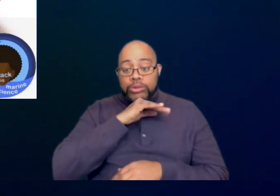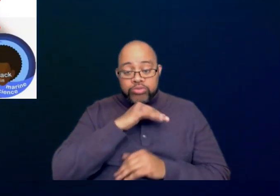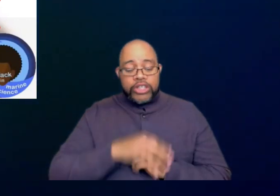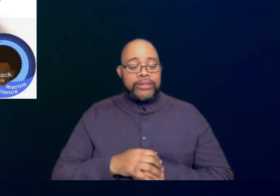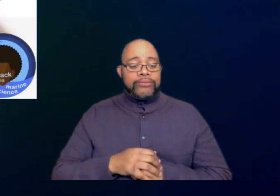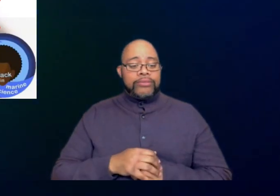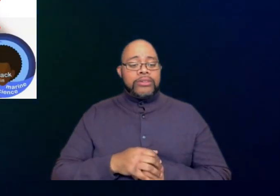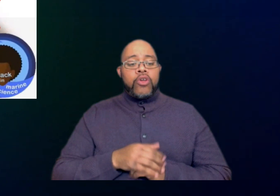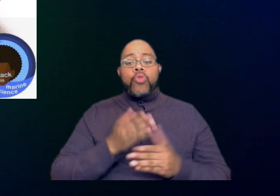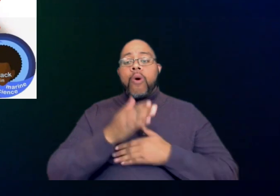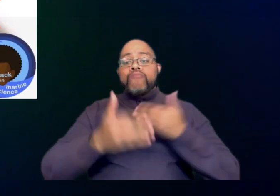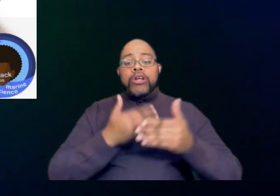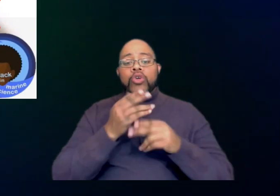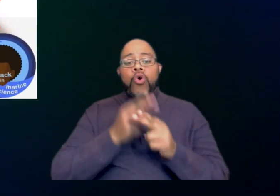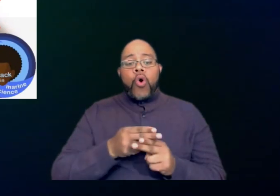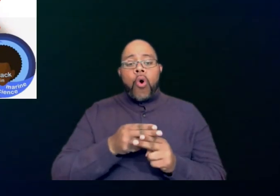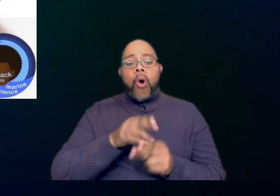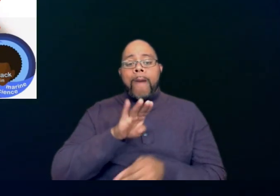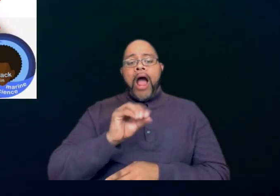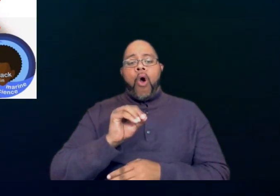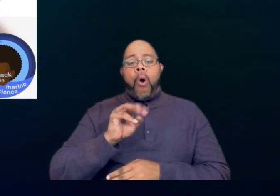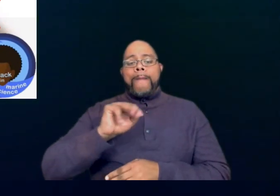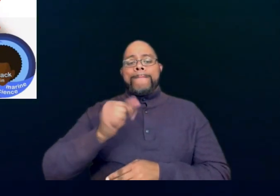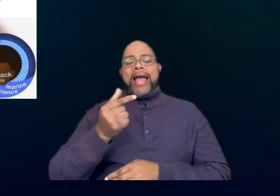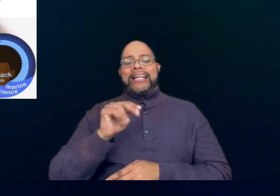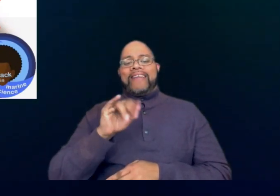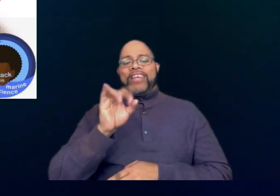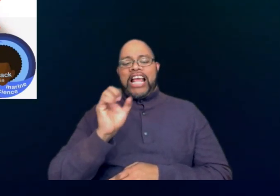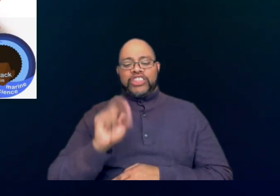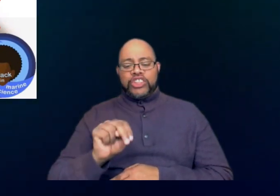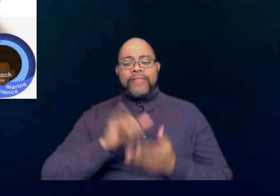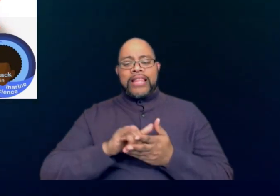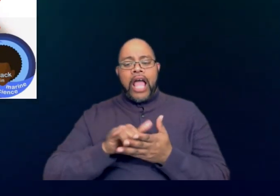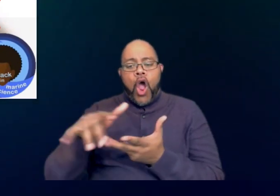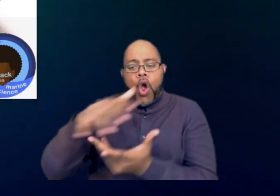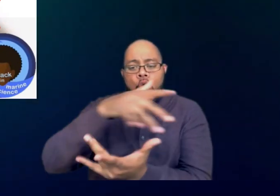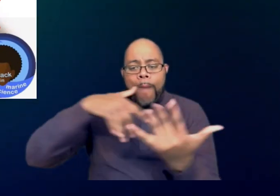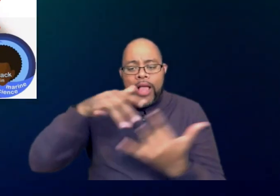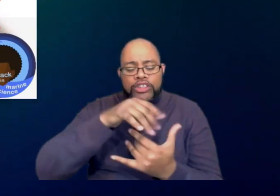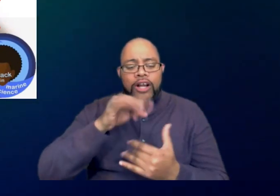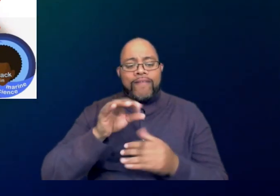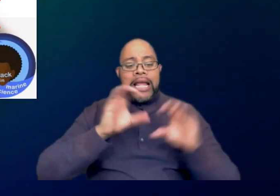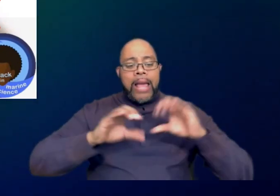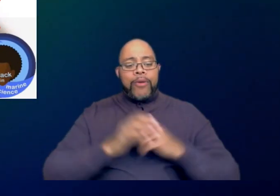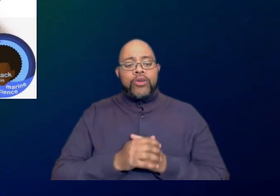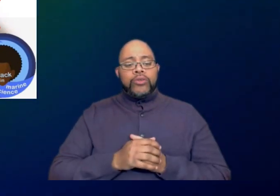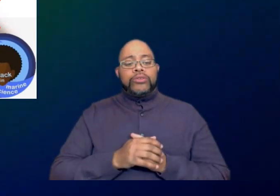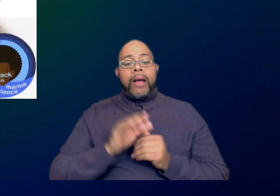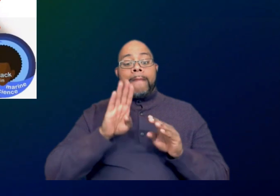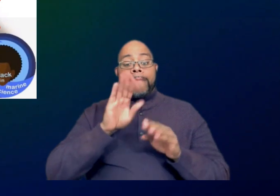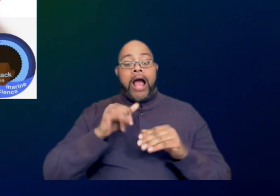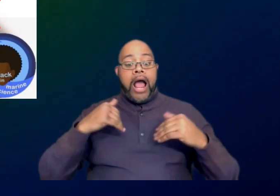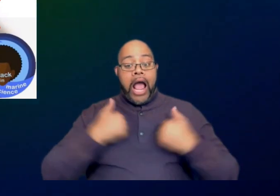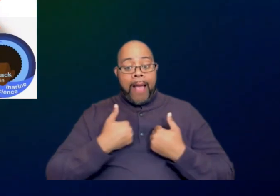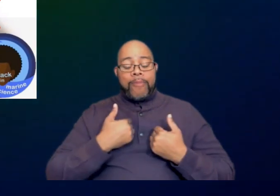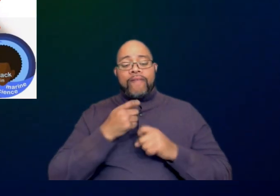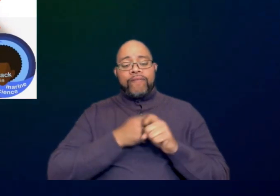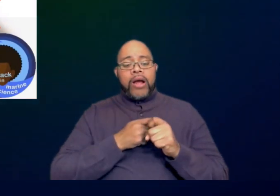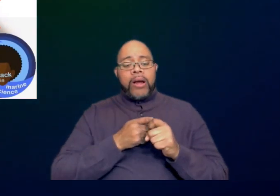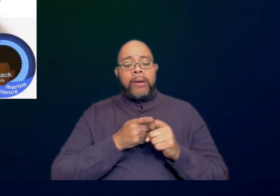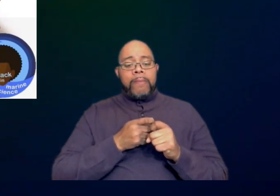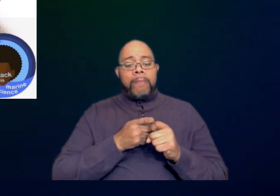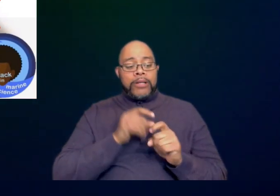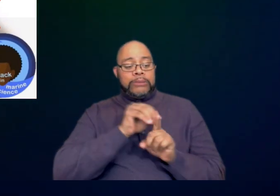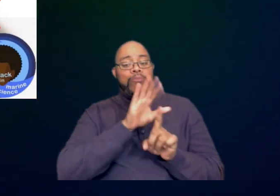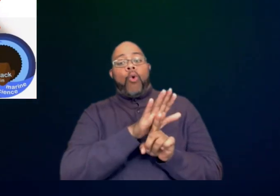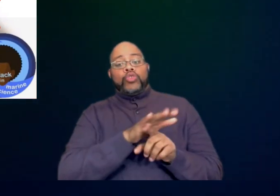ocean debris. Through a process called biomagnification, which is the accumulation of a chemical by an organism from water